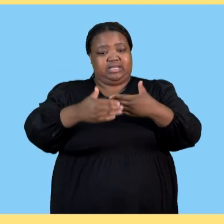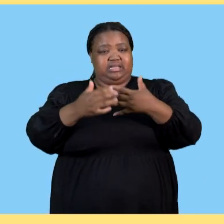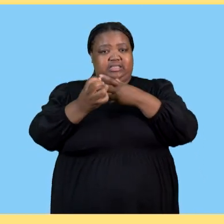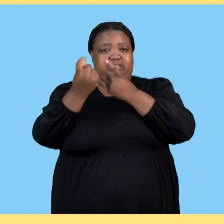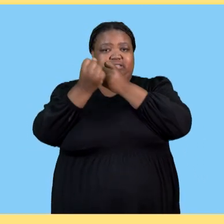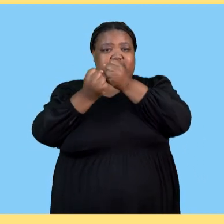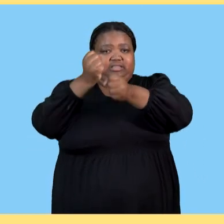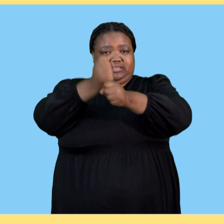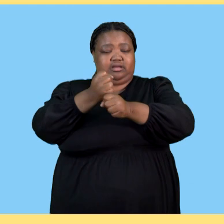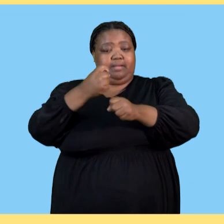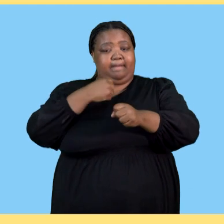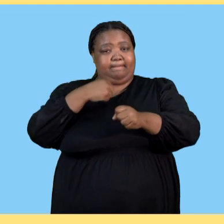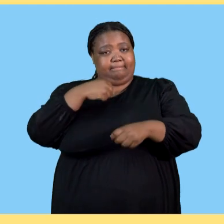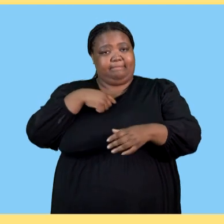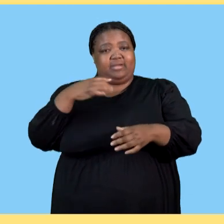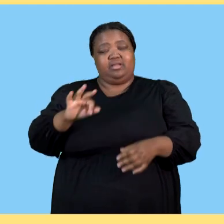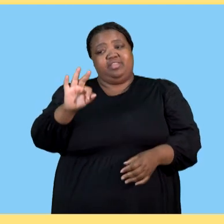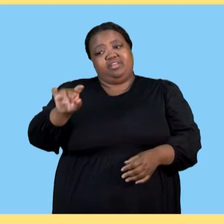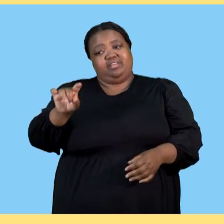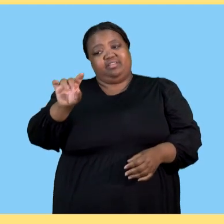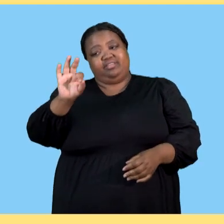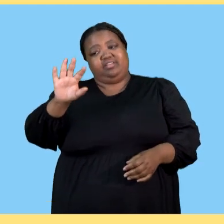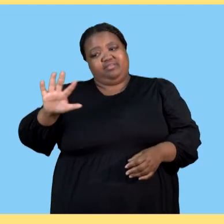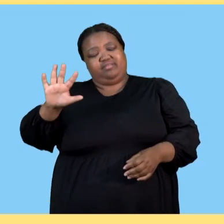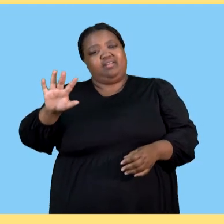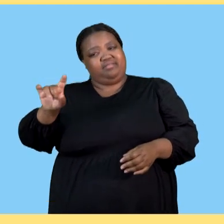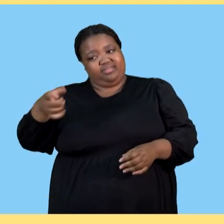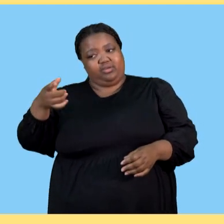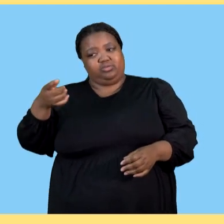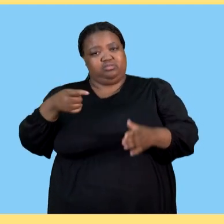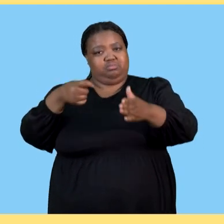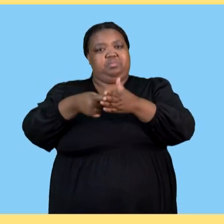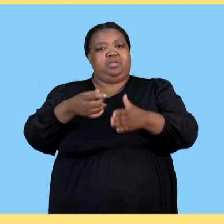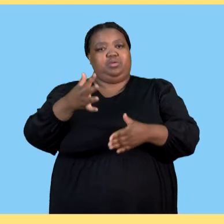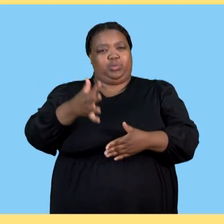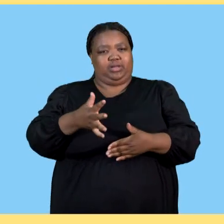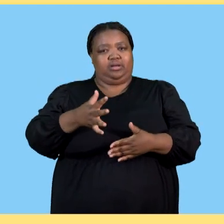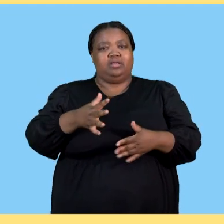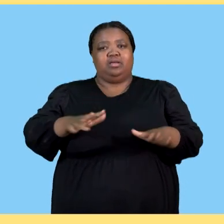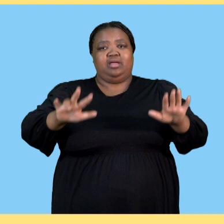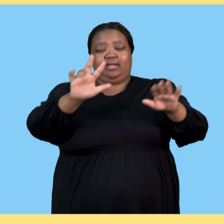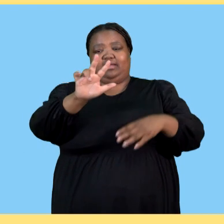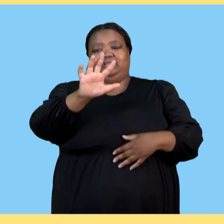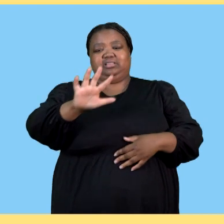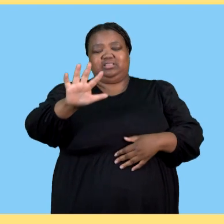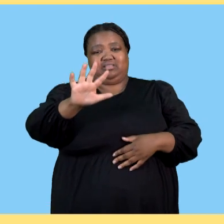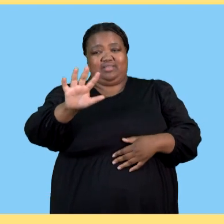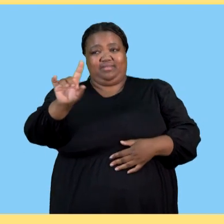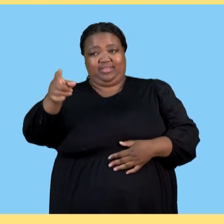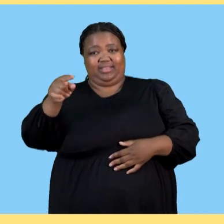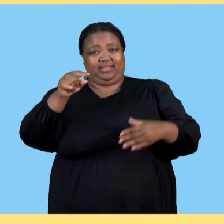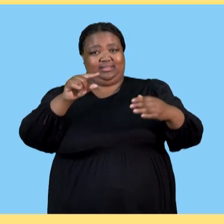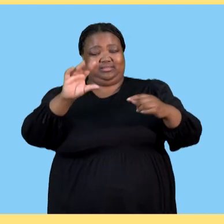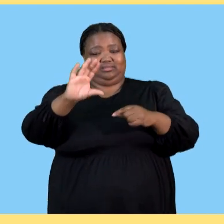I know that within the next year, I am going to pay 35. How do I know?